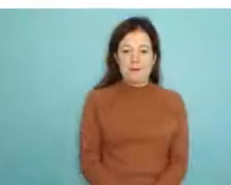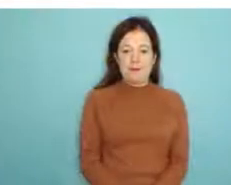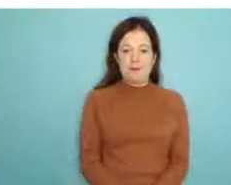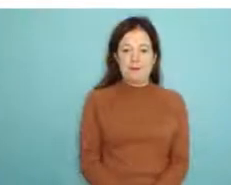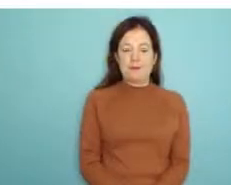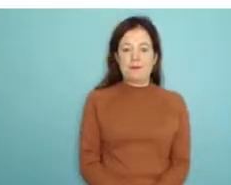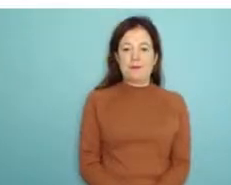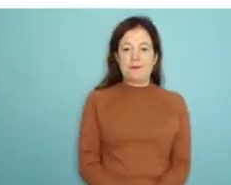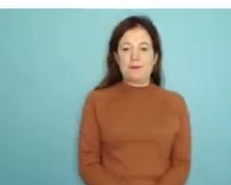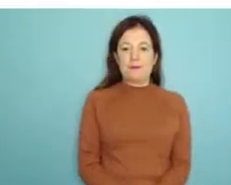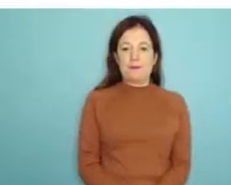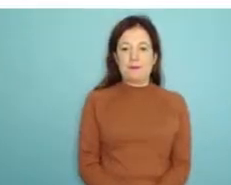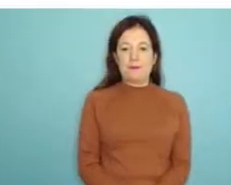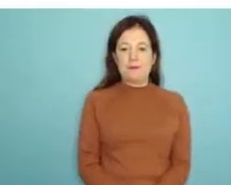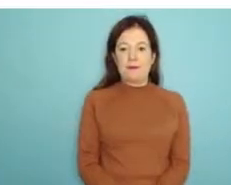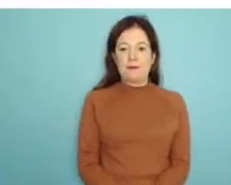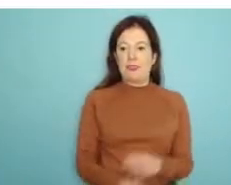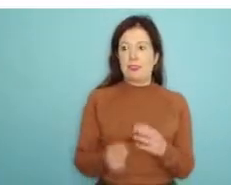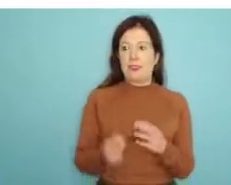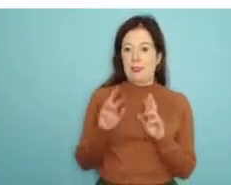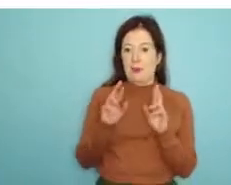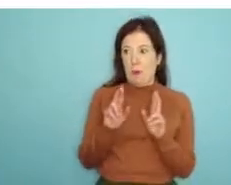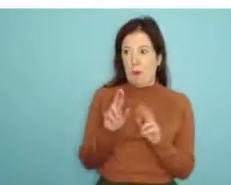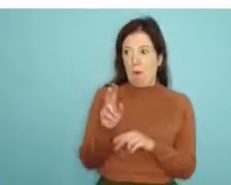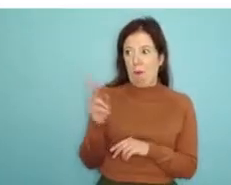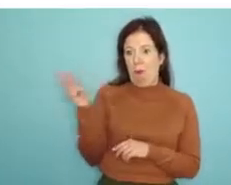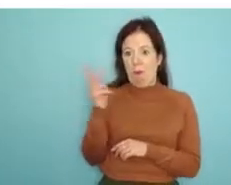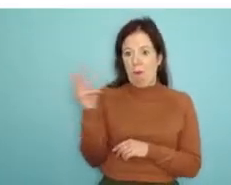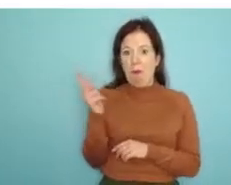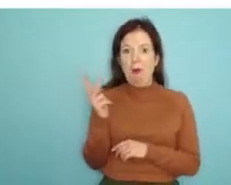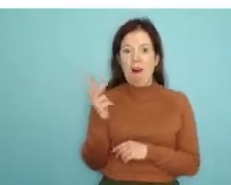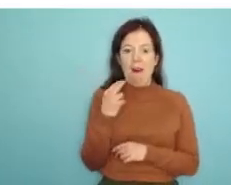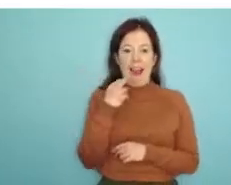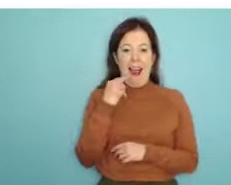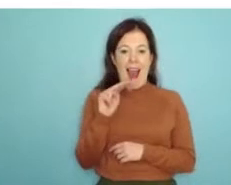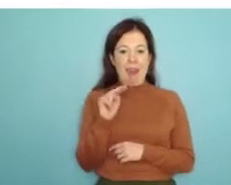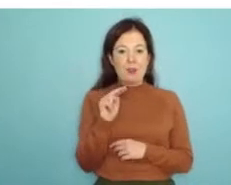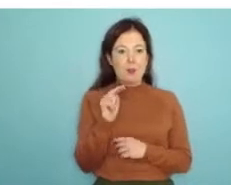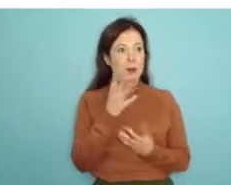I hope you Thanks, agree that actually it has been an inspiring afternoon.